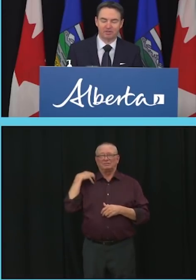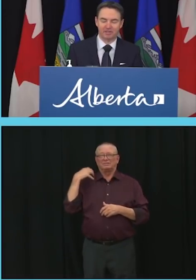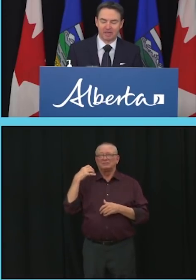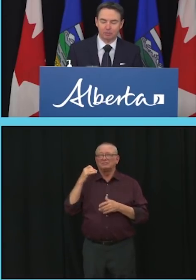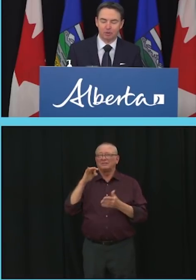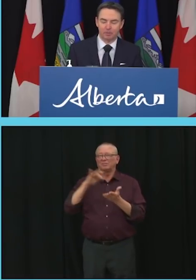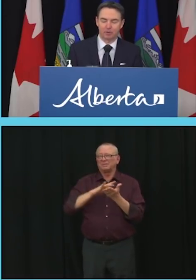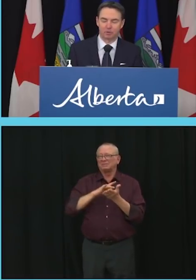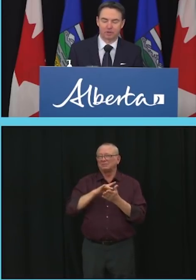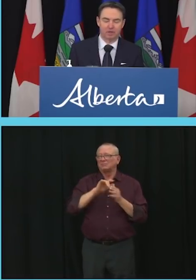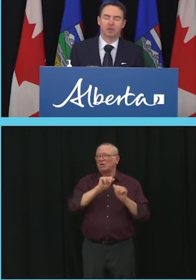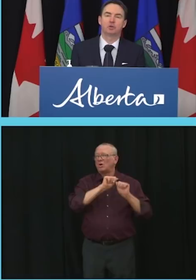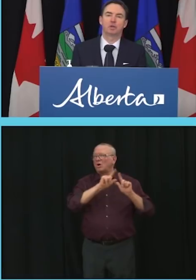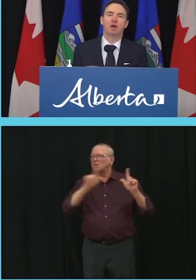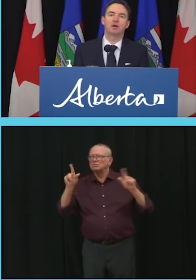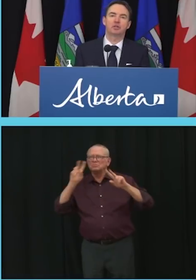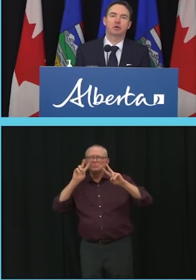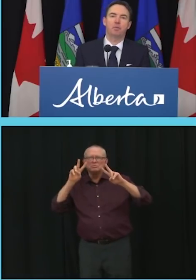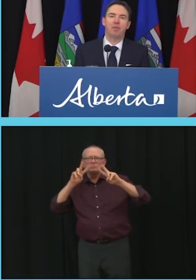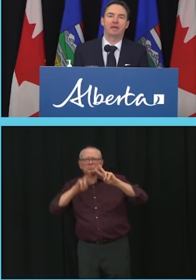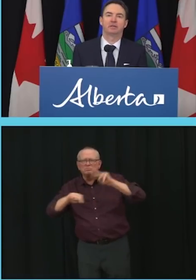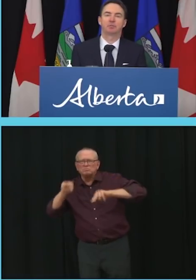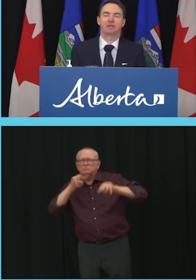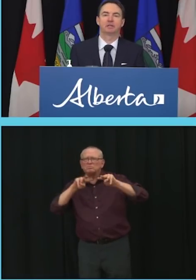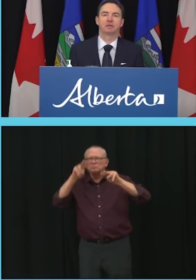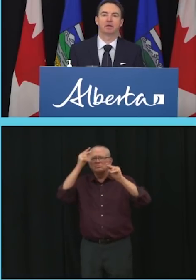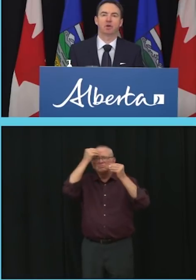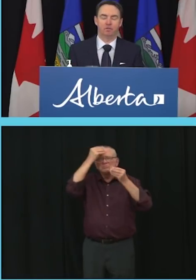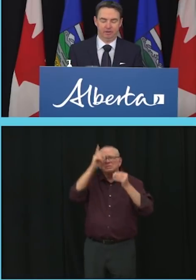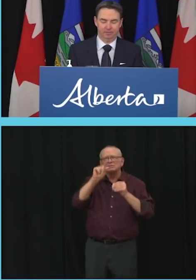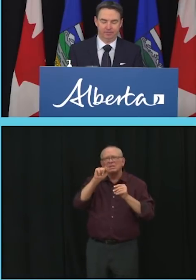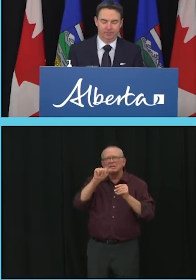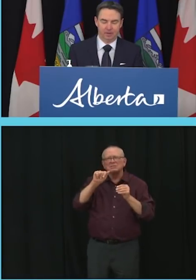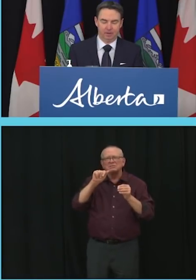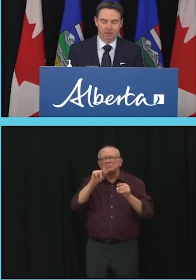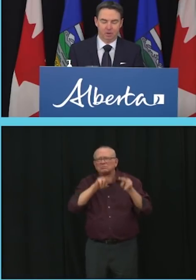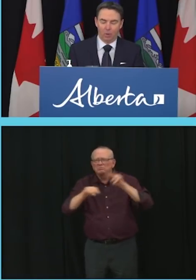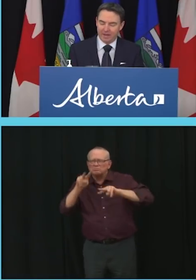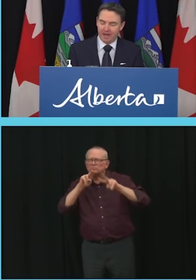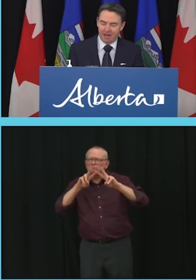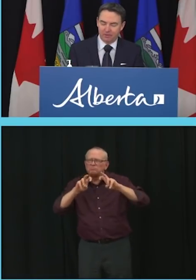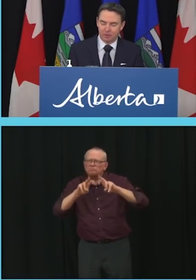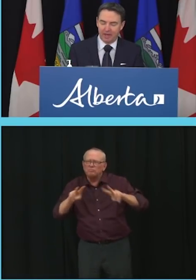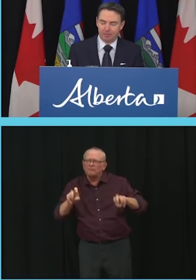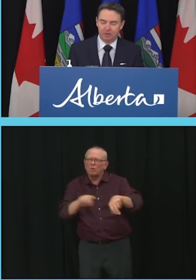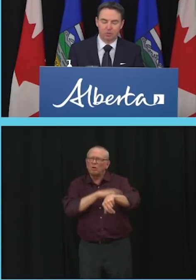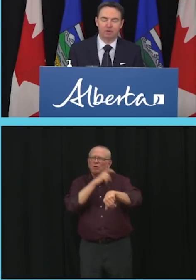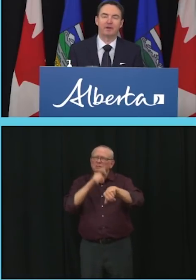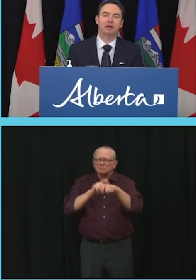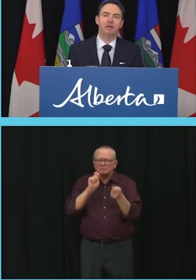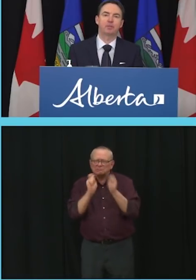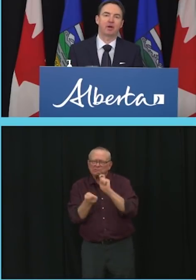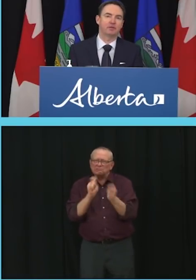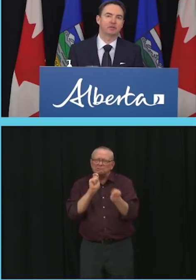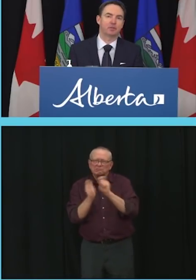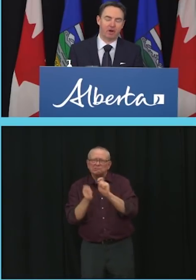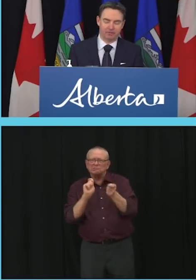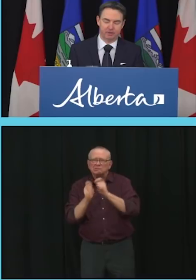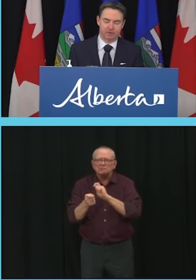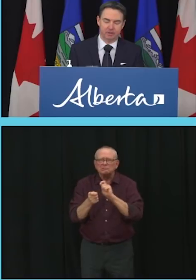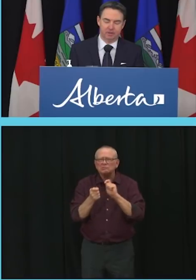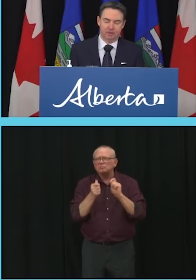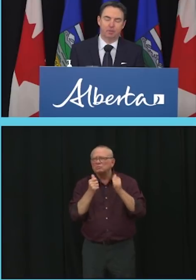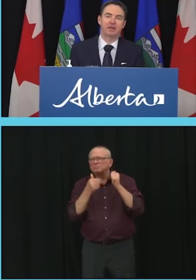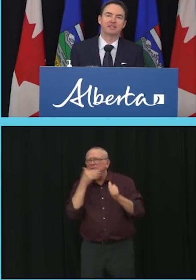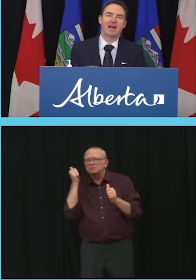more sustainable approach to the long-term management of COVID. When and how this will happen will vary province to